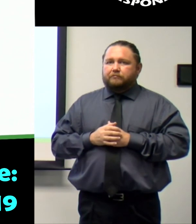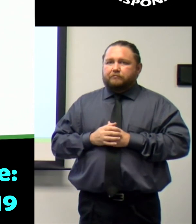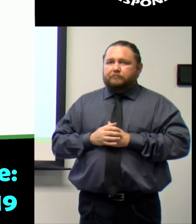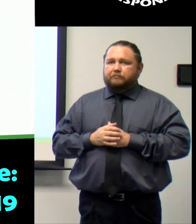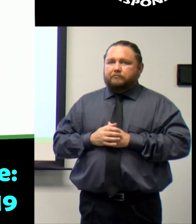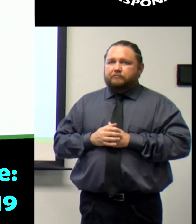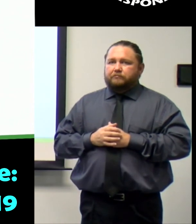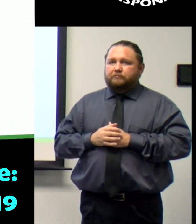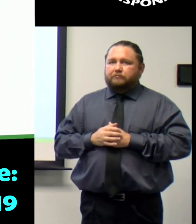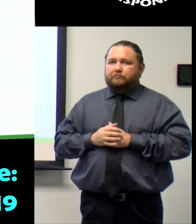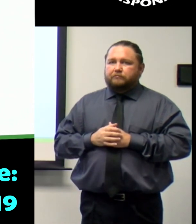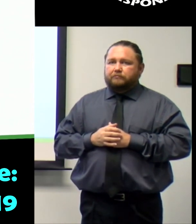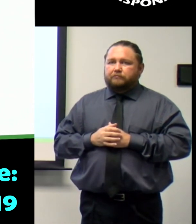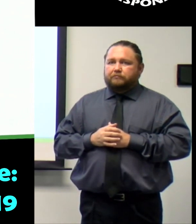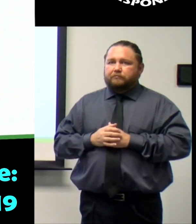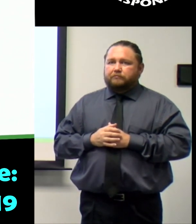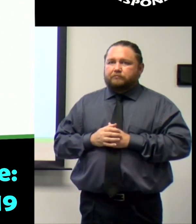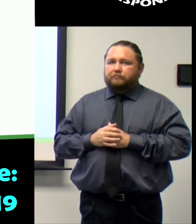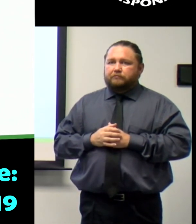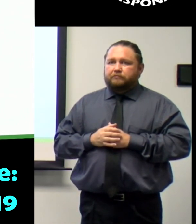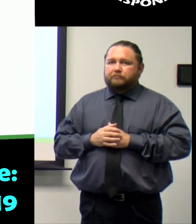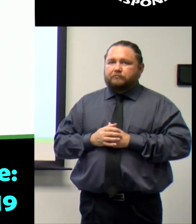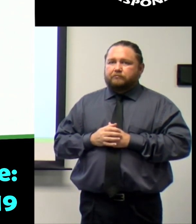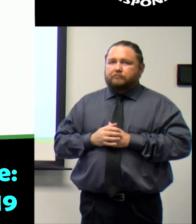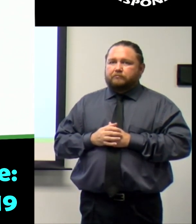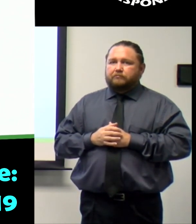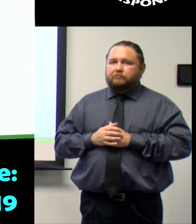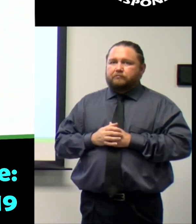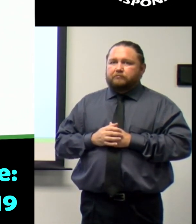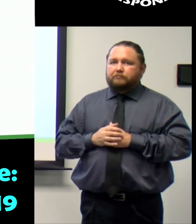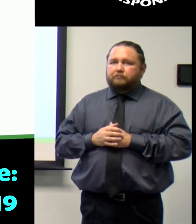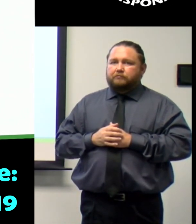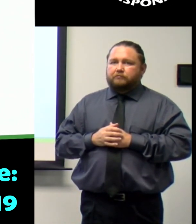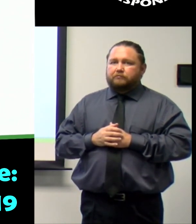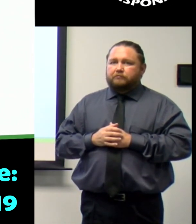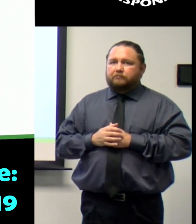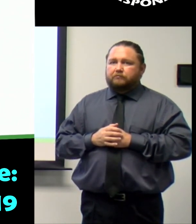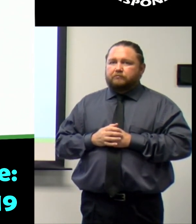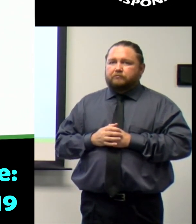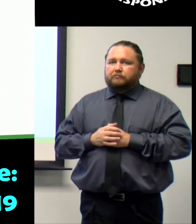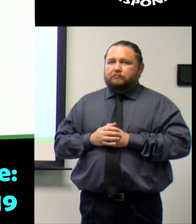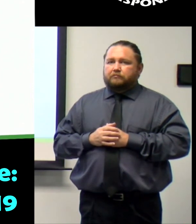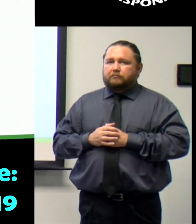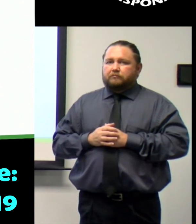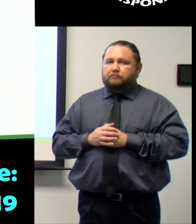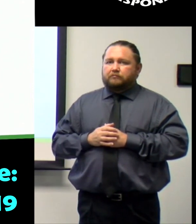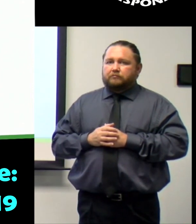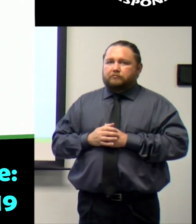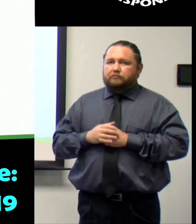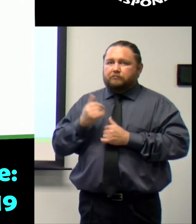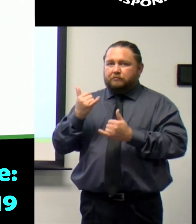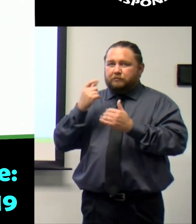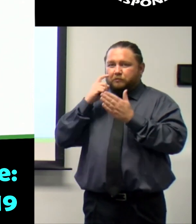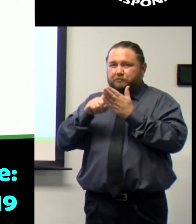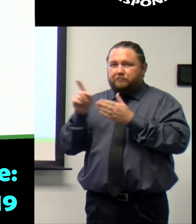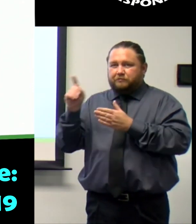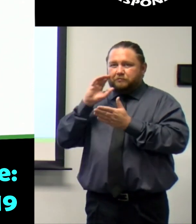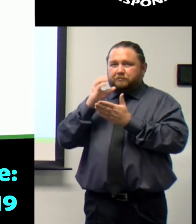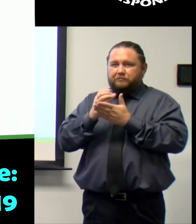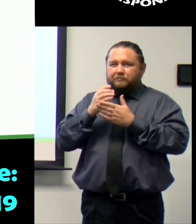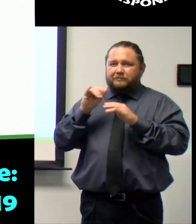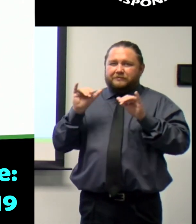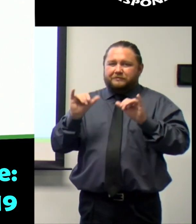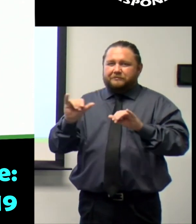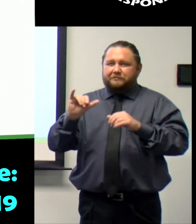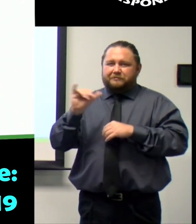basically the same, a little further down on Main Street, I believe, or actually it's the same, I think it's the same slide, but you get